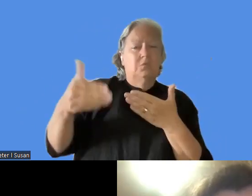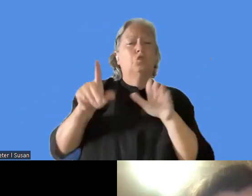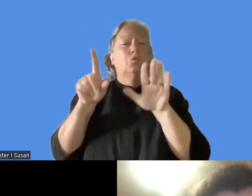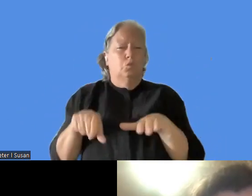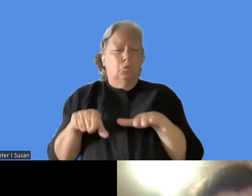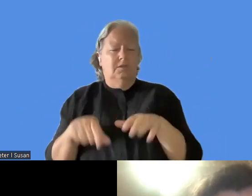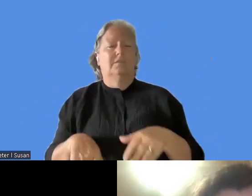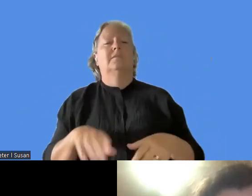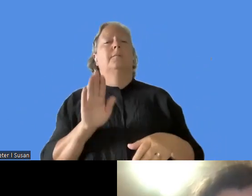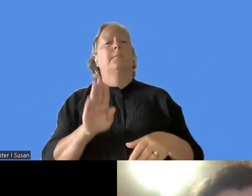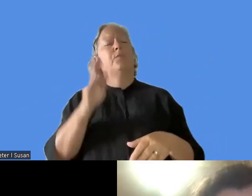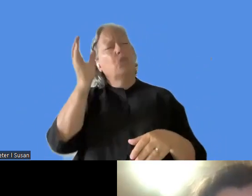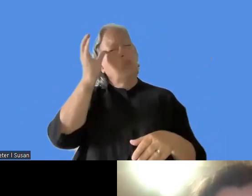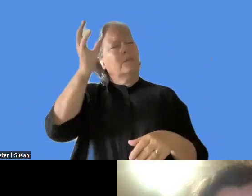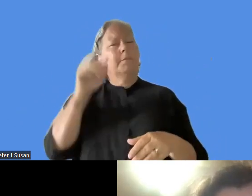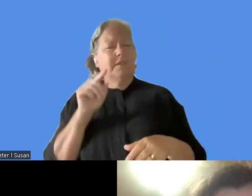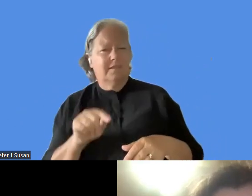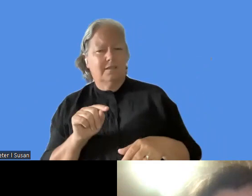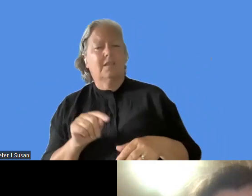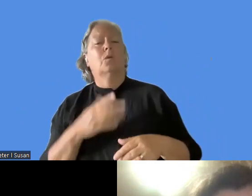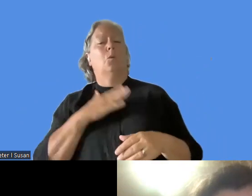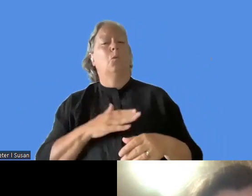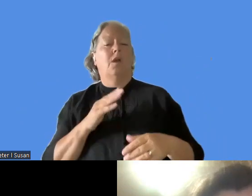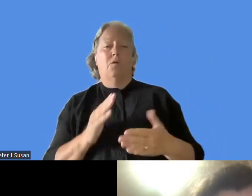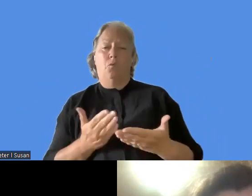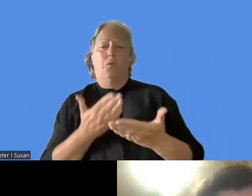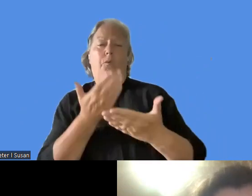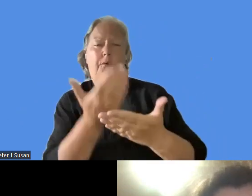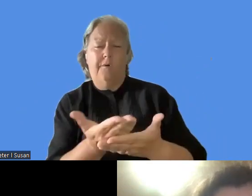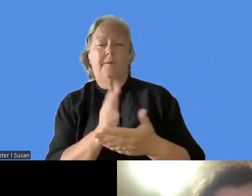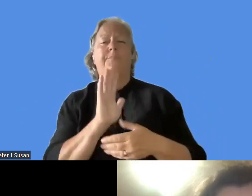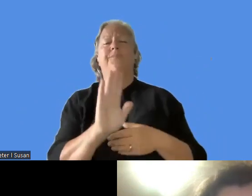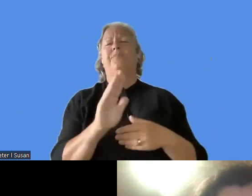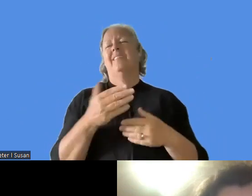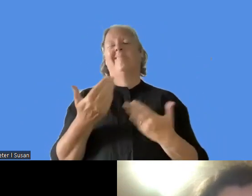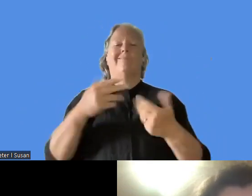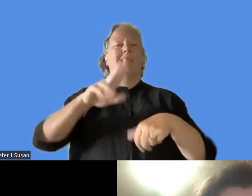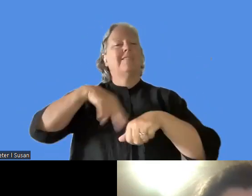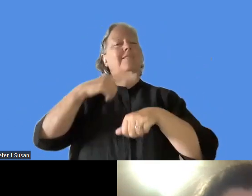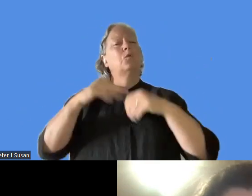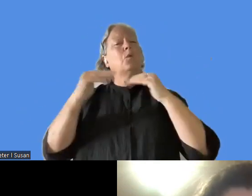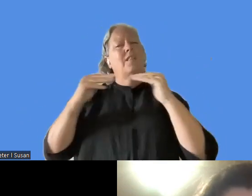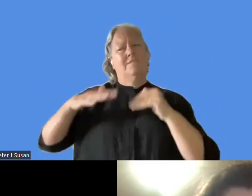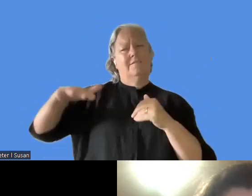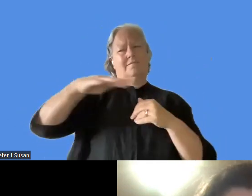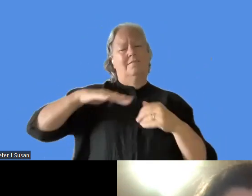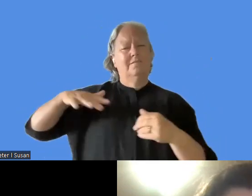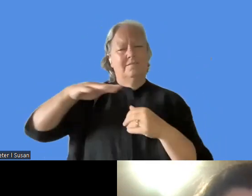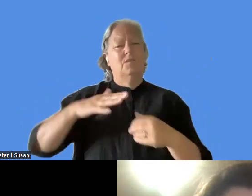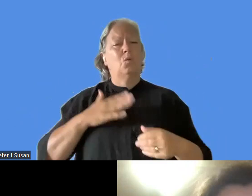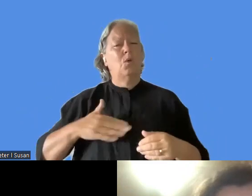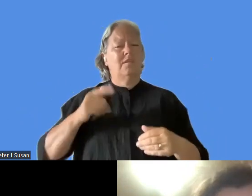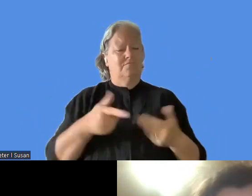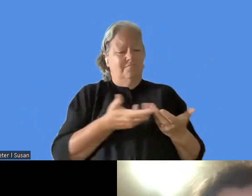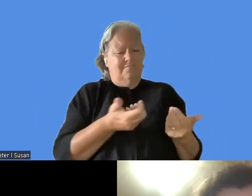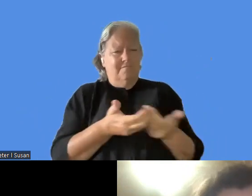disability disaggregation is possible at the subnational level using demographic and health survey data